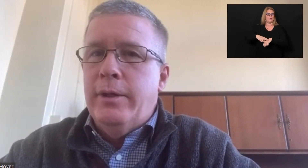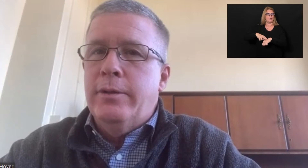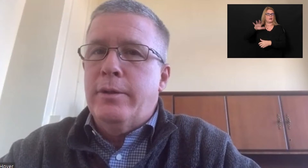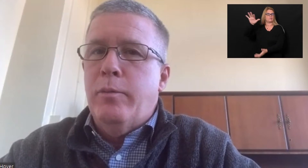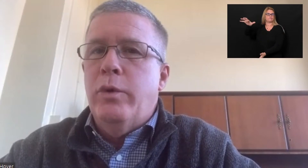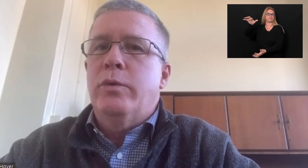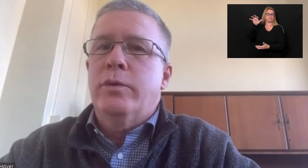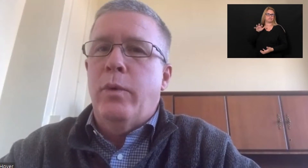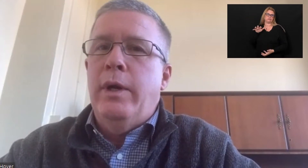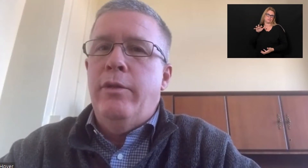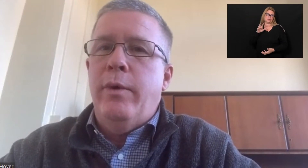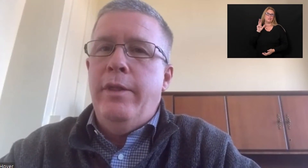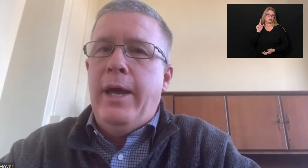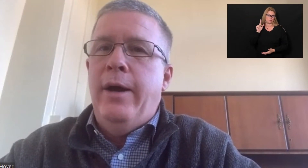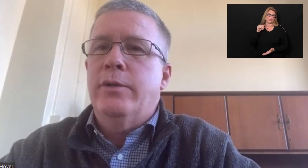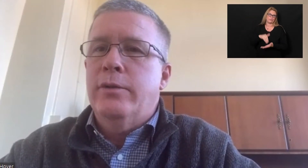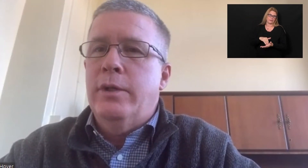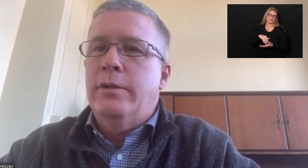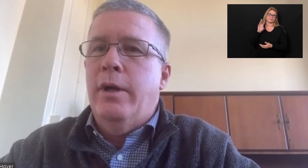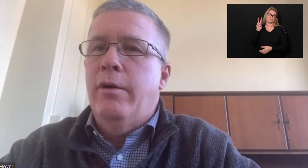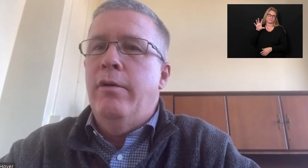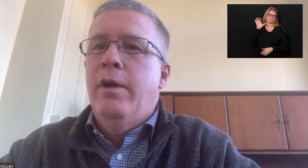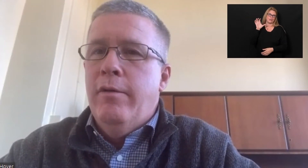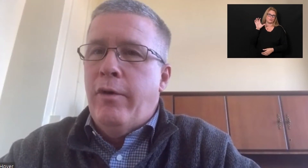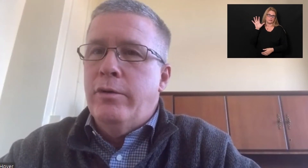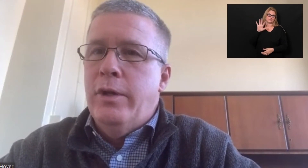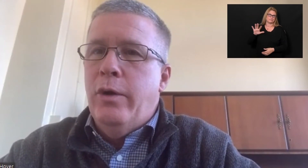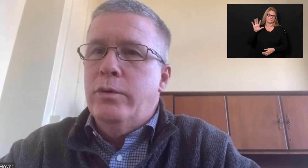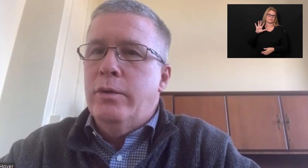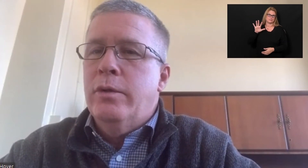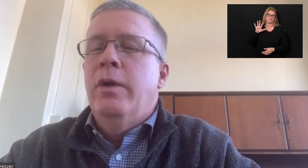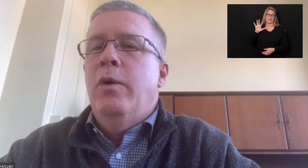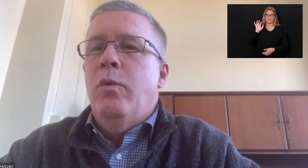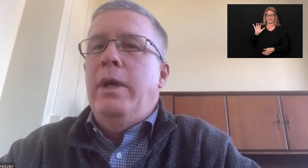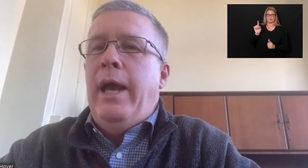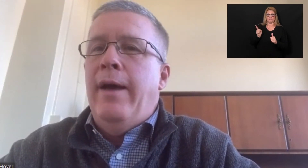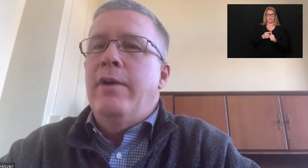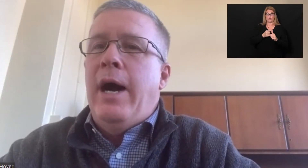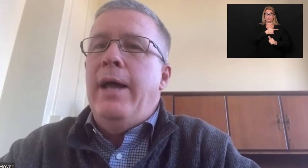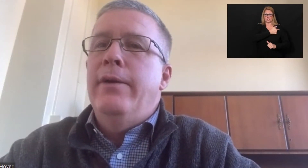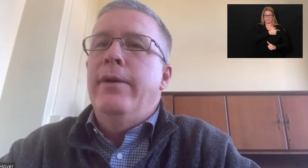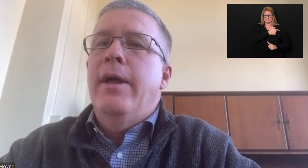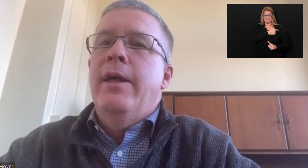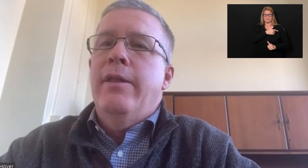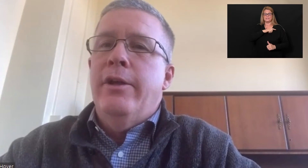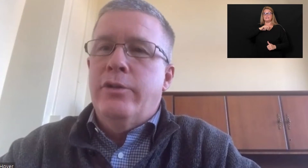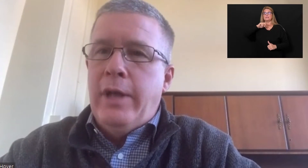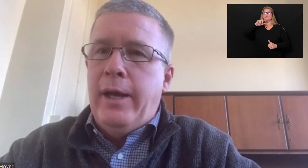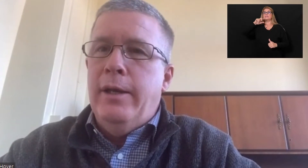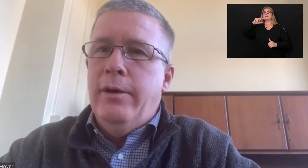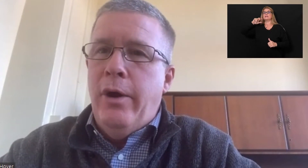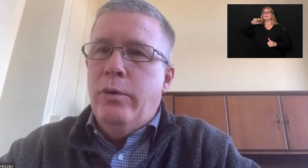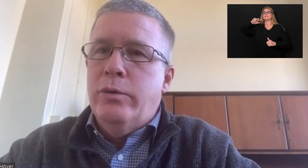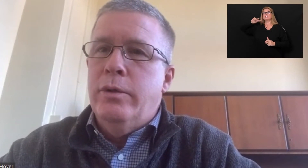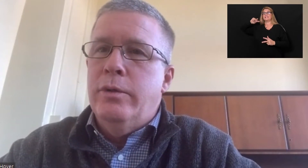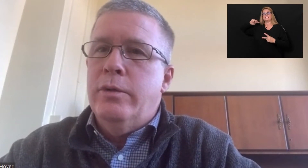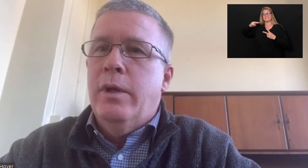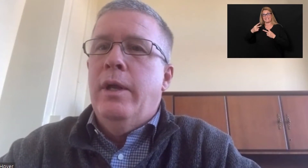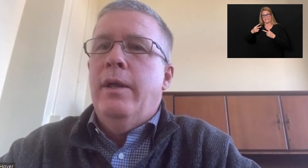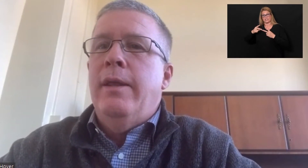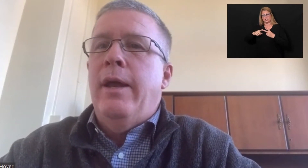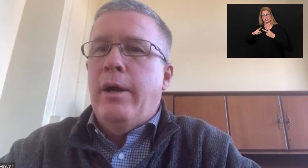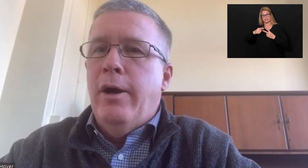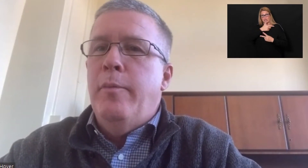Tiberius system, which was 23,600 first doses. We have gotten the second